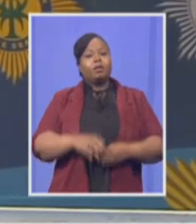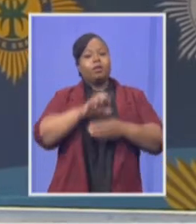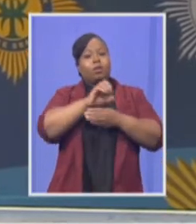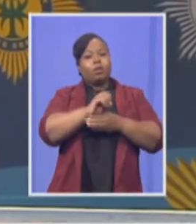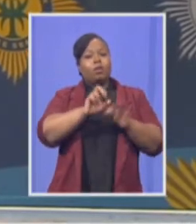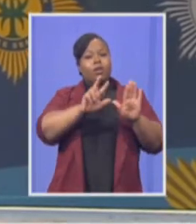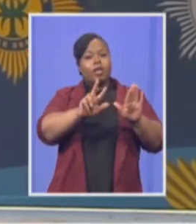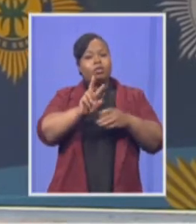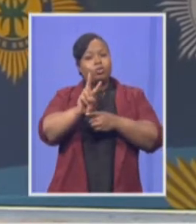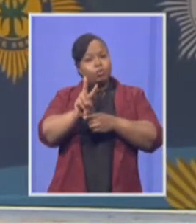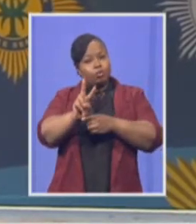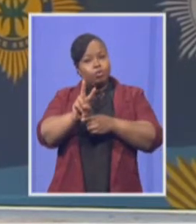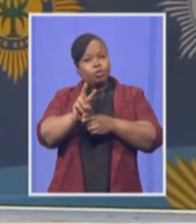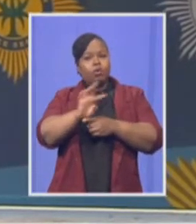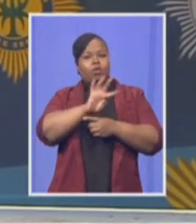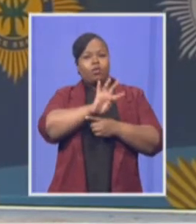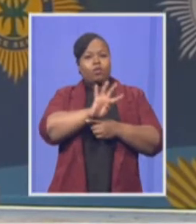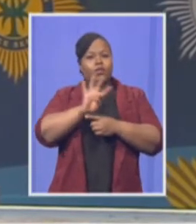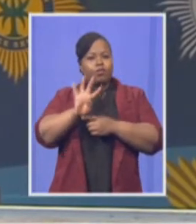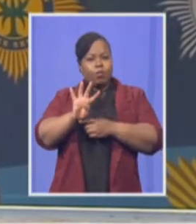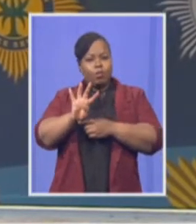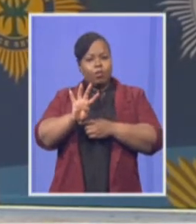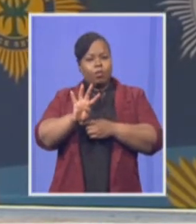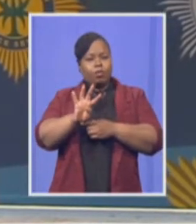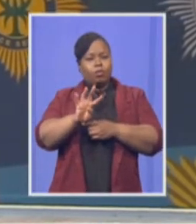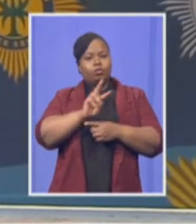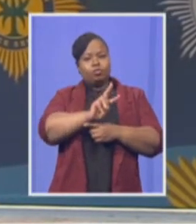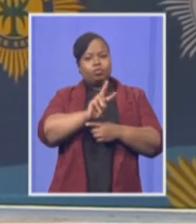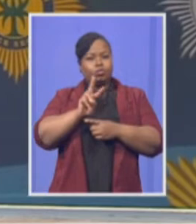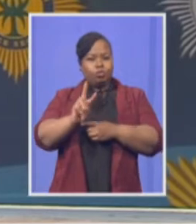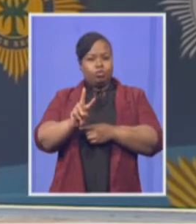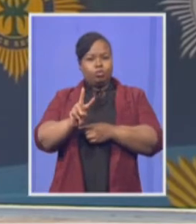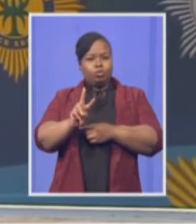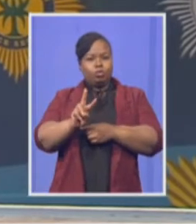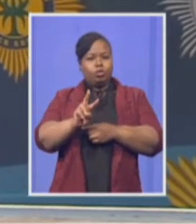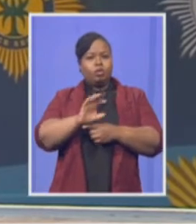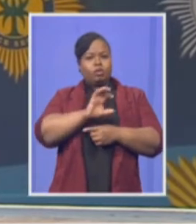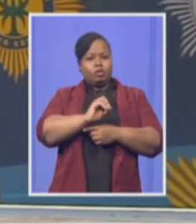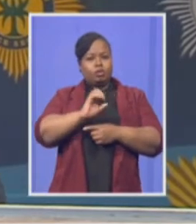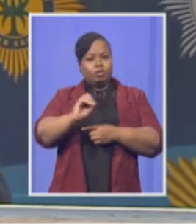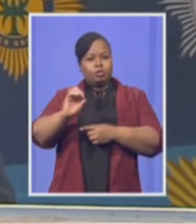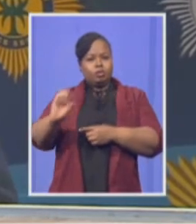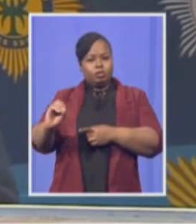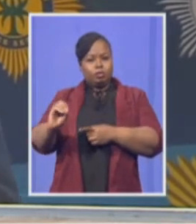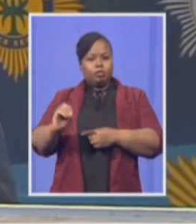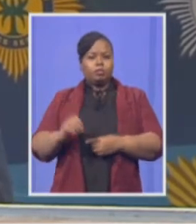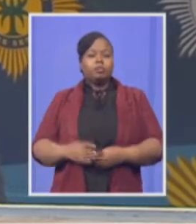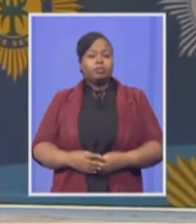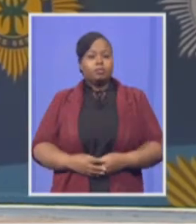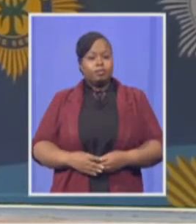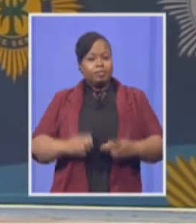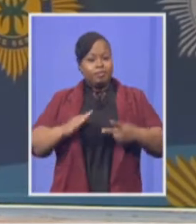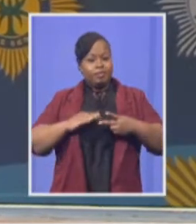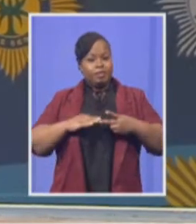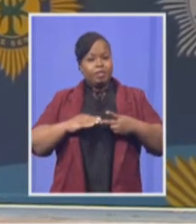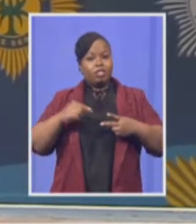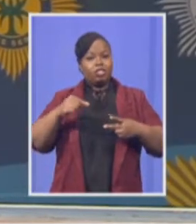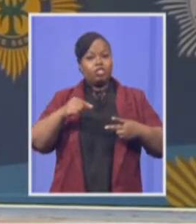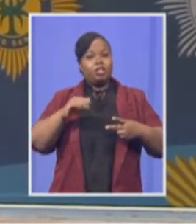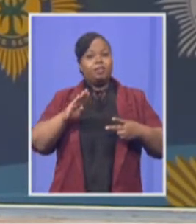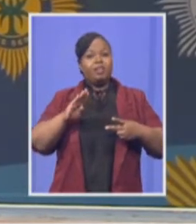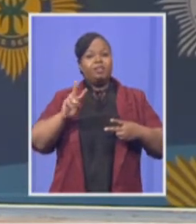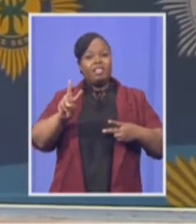082 44 22 000. And then for the GBV